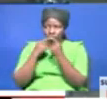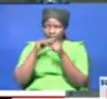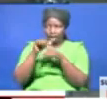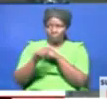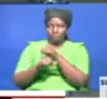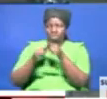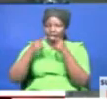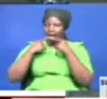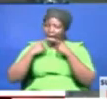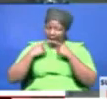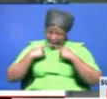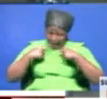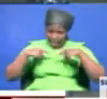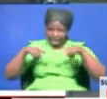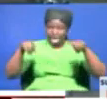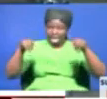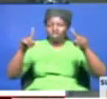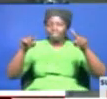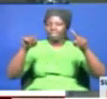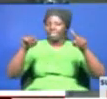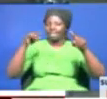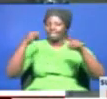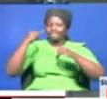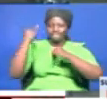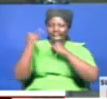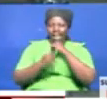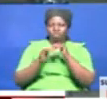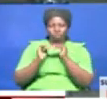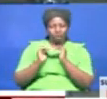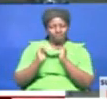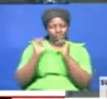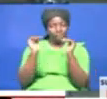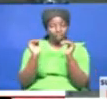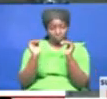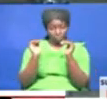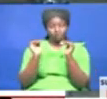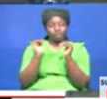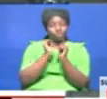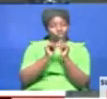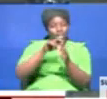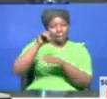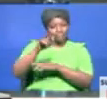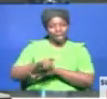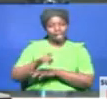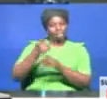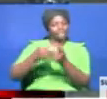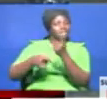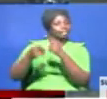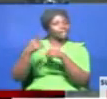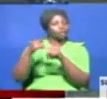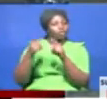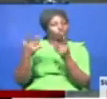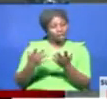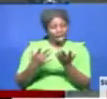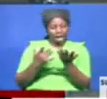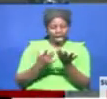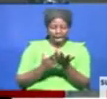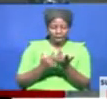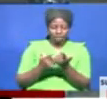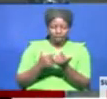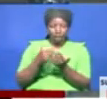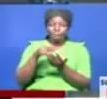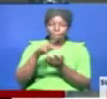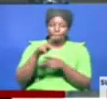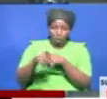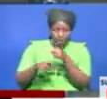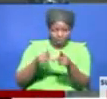declaration being the final stage, and which must come from a tallying process and a verification